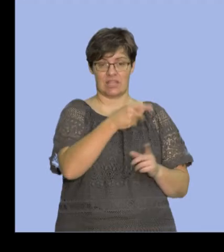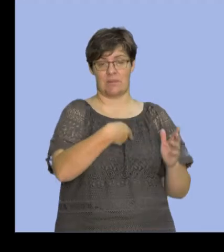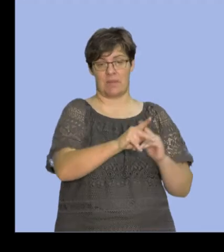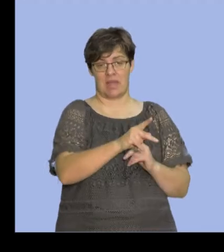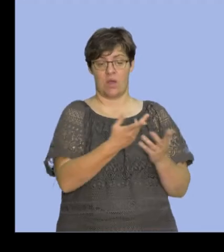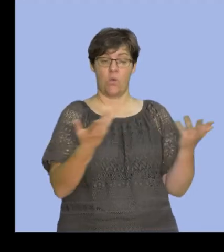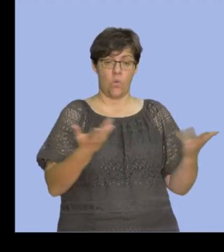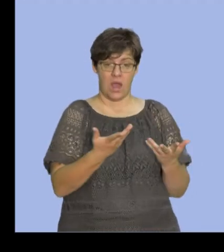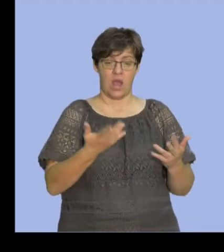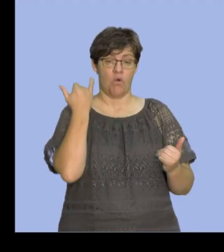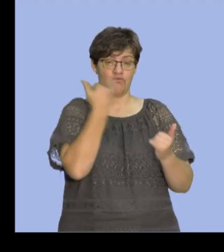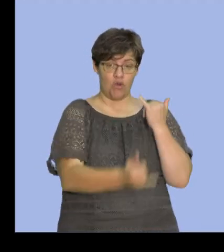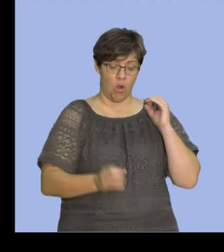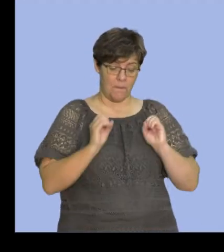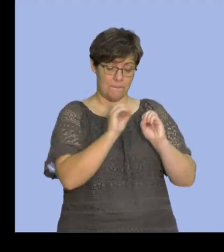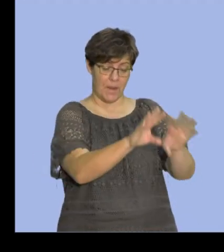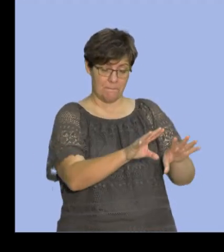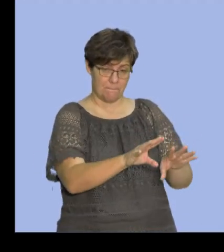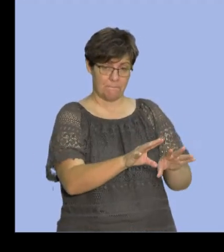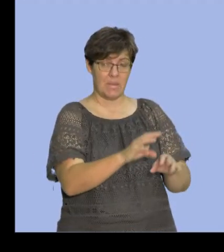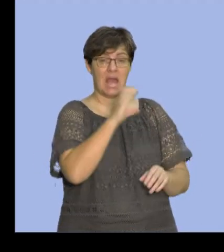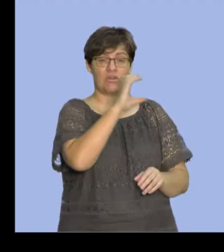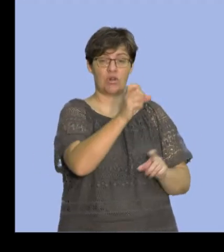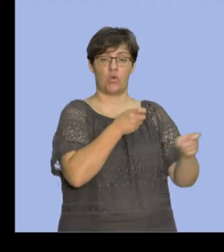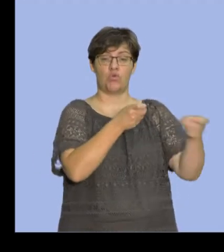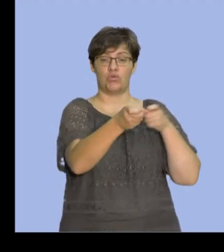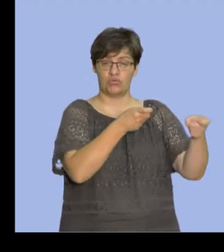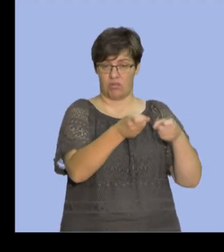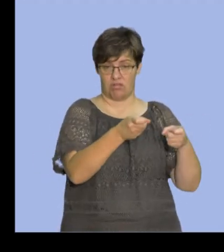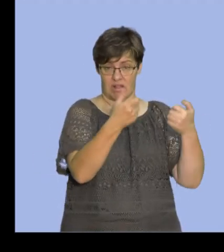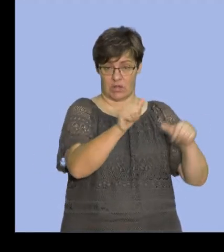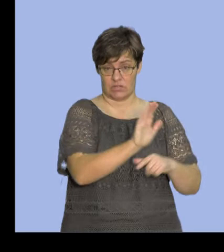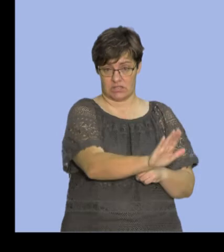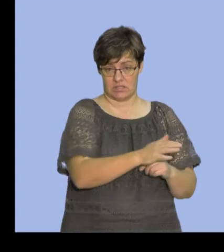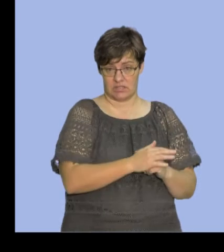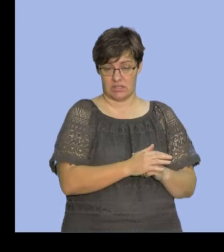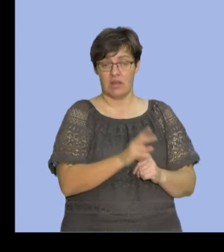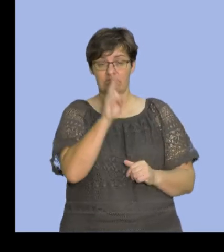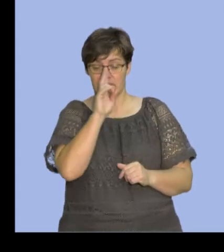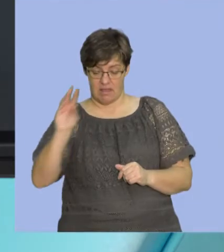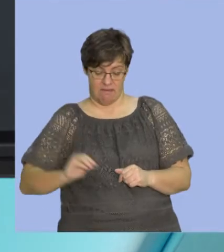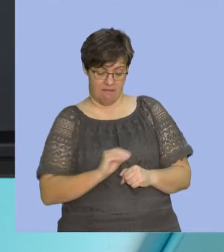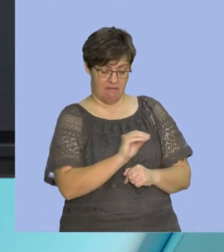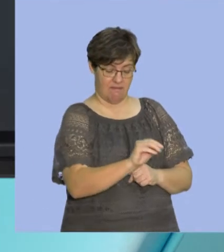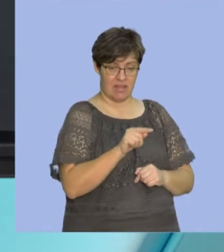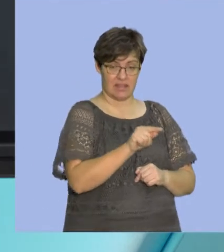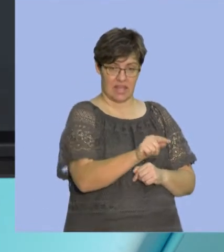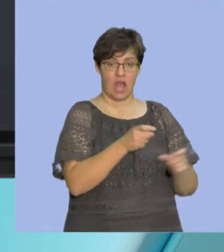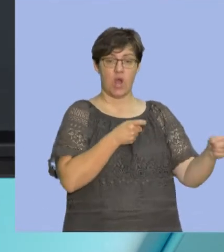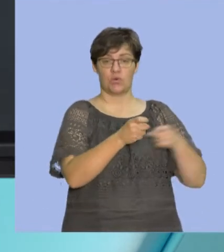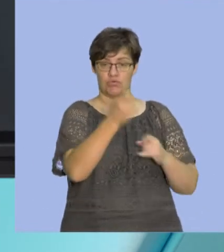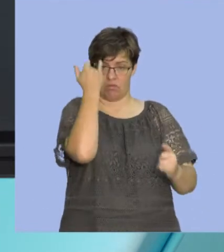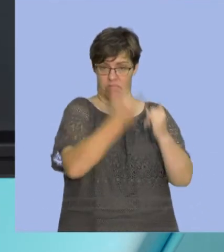was incorrectly and posted to the creditors control. So there you can see the control account